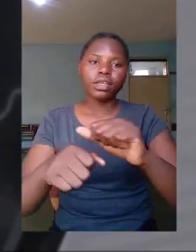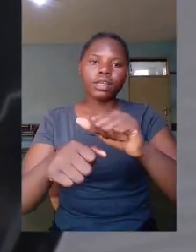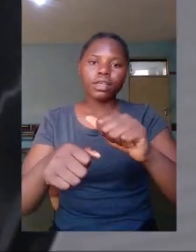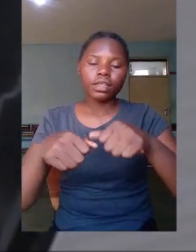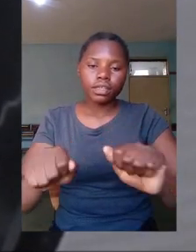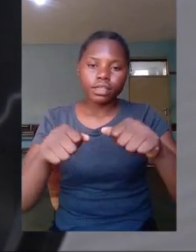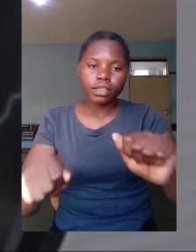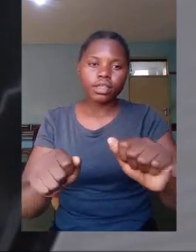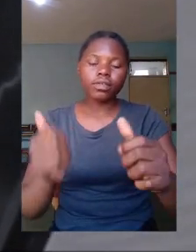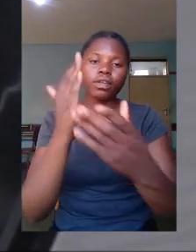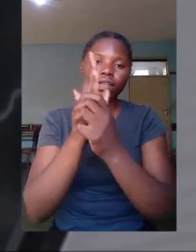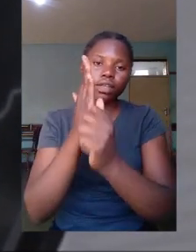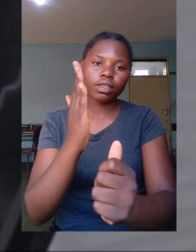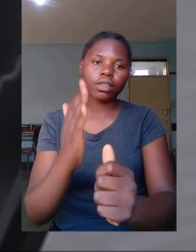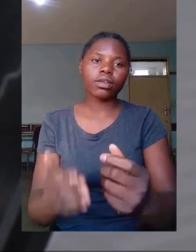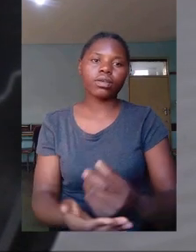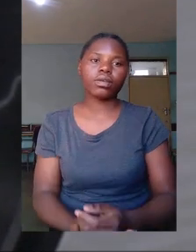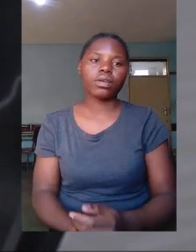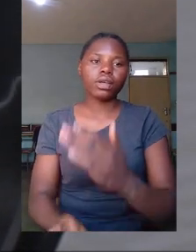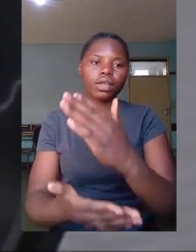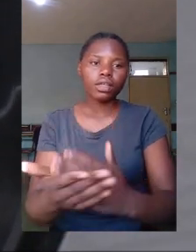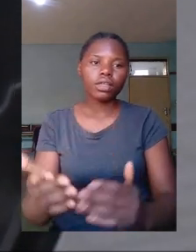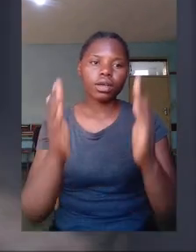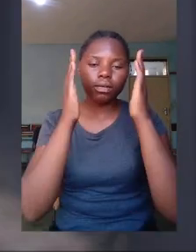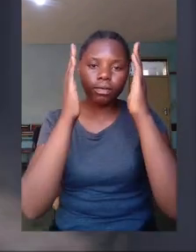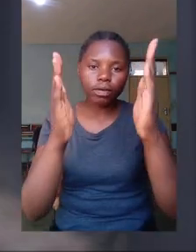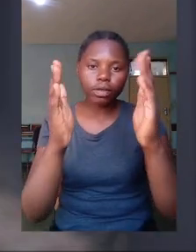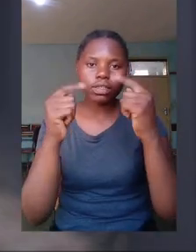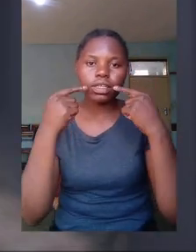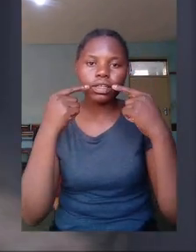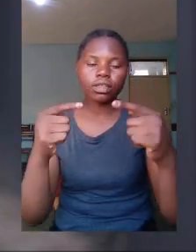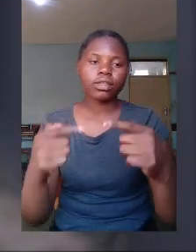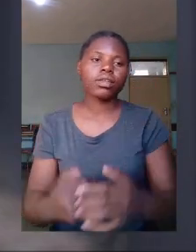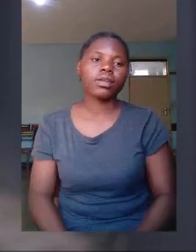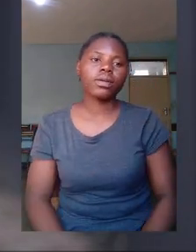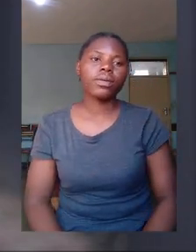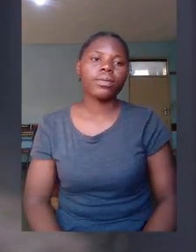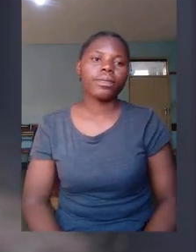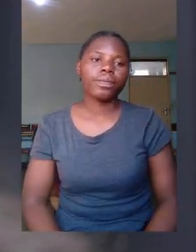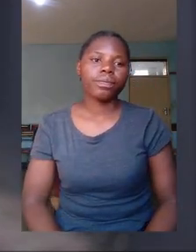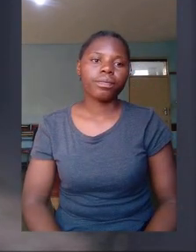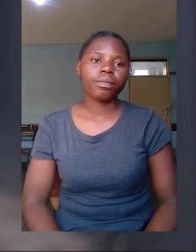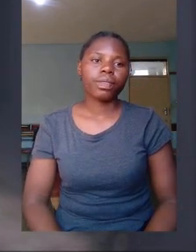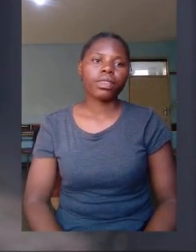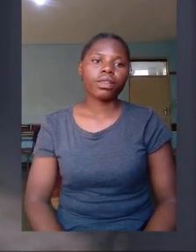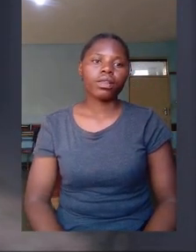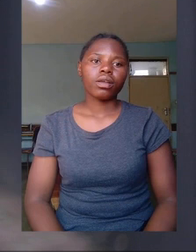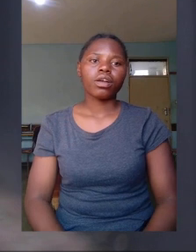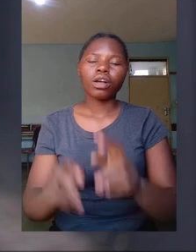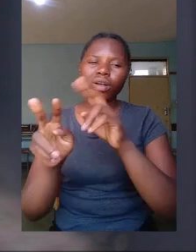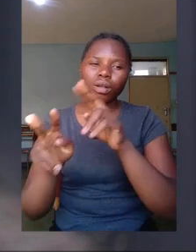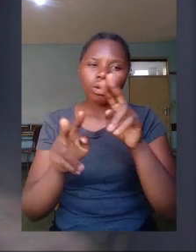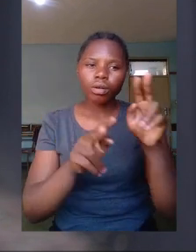from. A lot of these techniques are new to the forecasters, so we're building the forecast capacity in these countries. But we're also looking at things